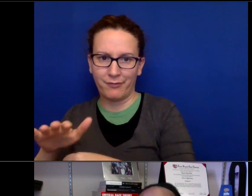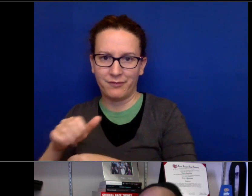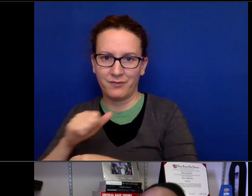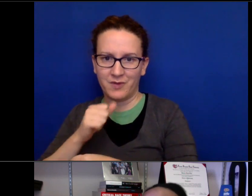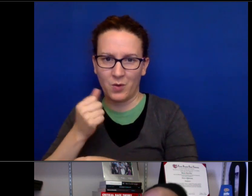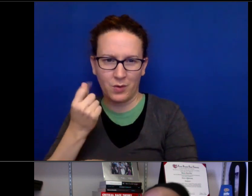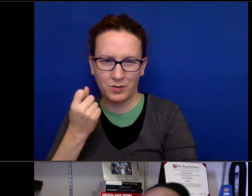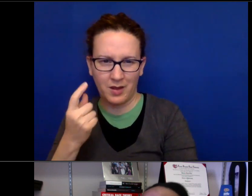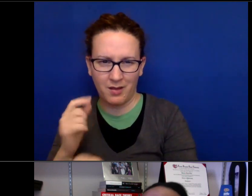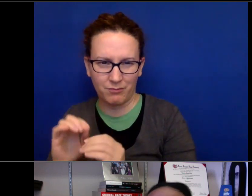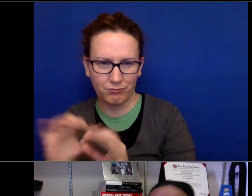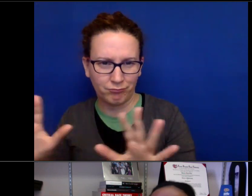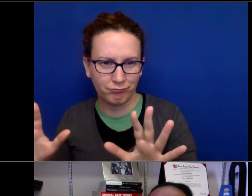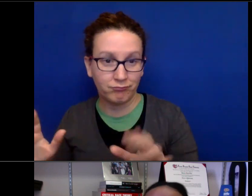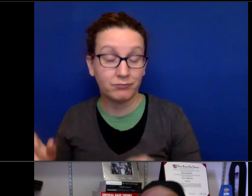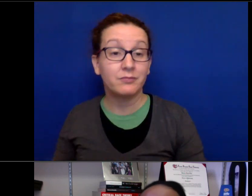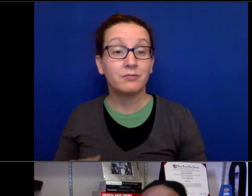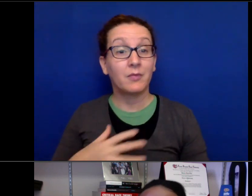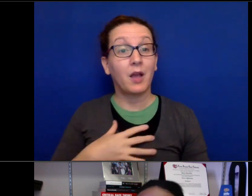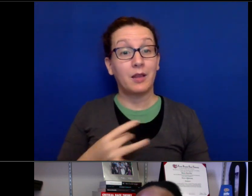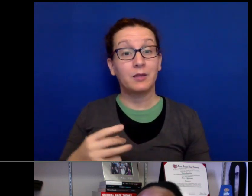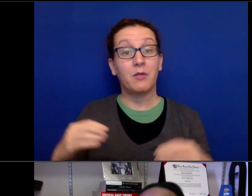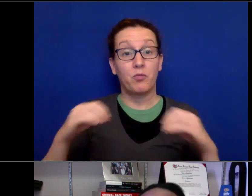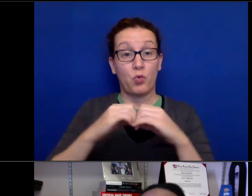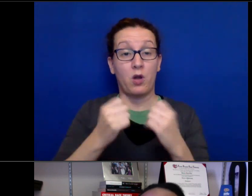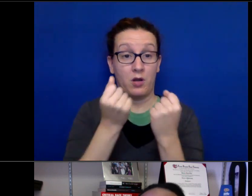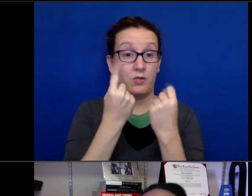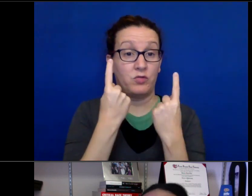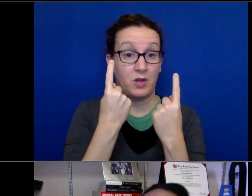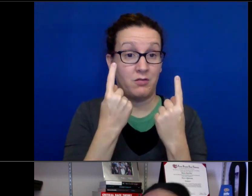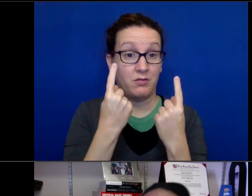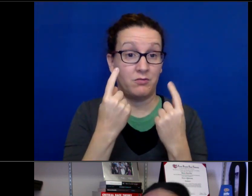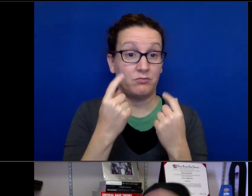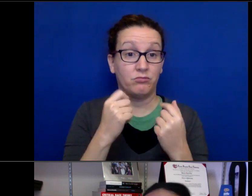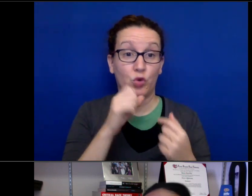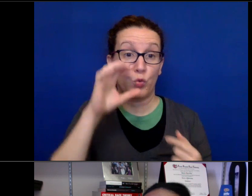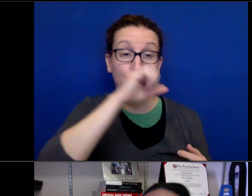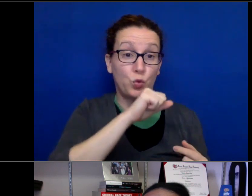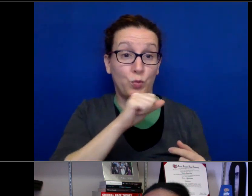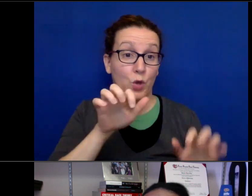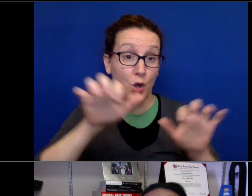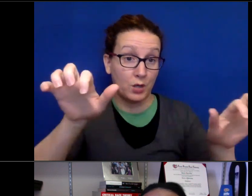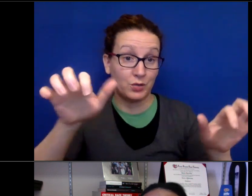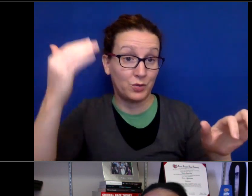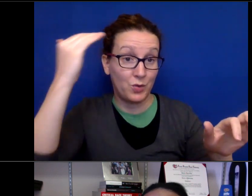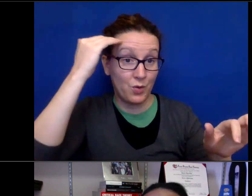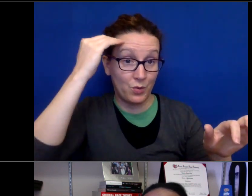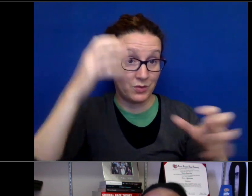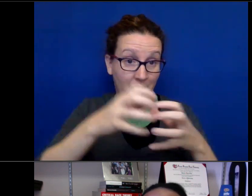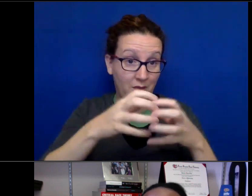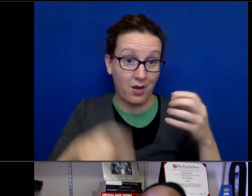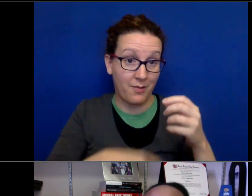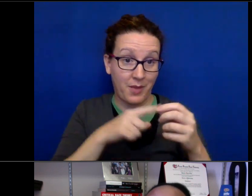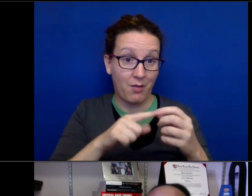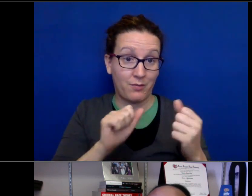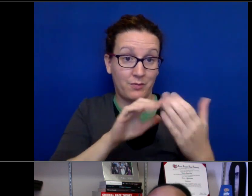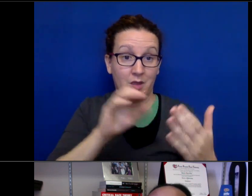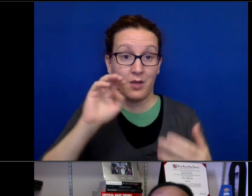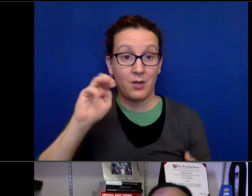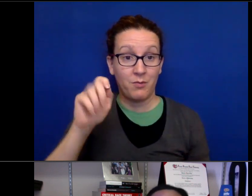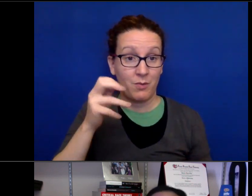understand. So I like to err on the side of not assuming that my audience will know a lot in terms of methodology,